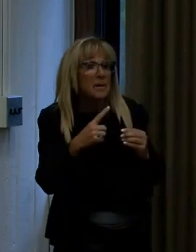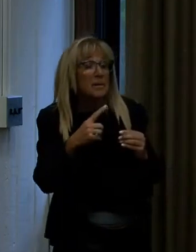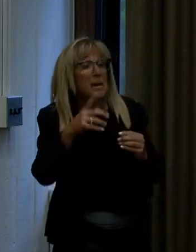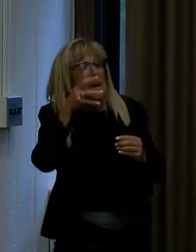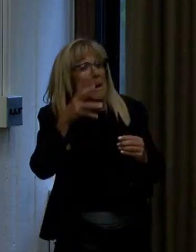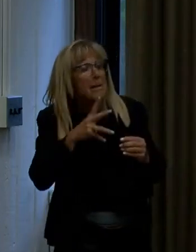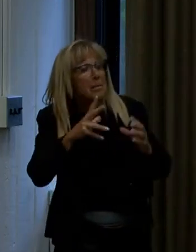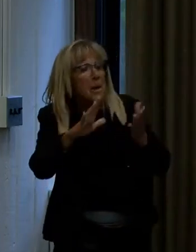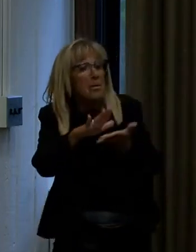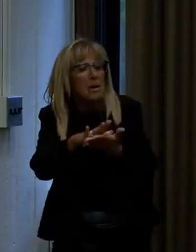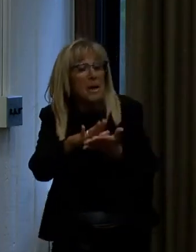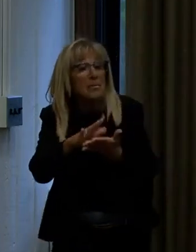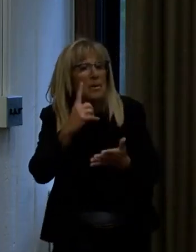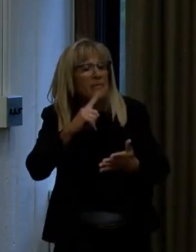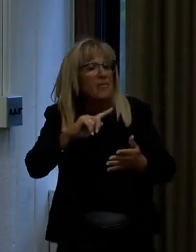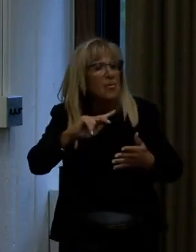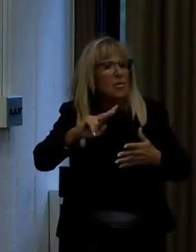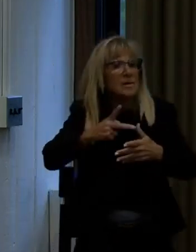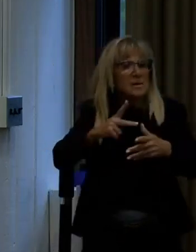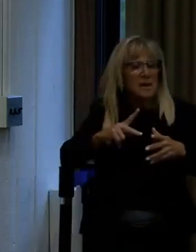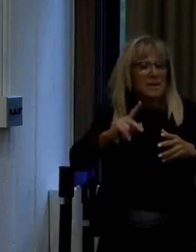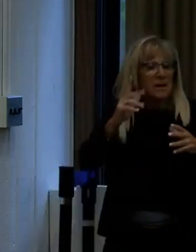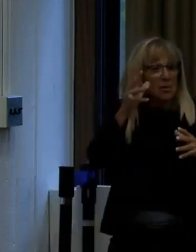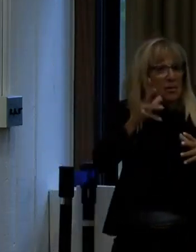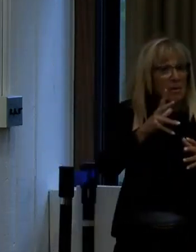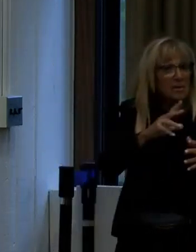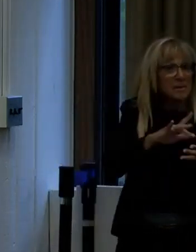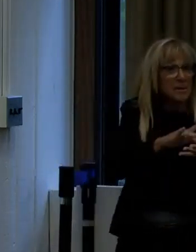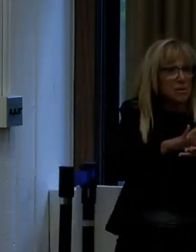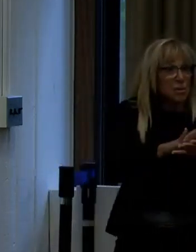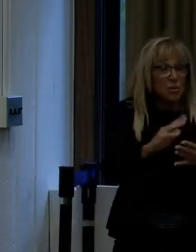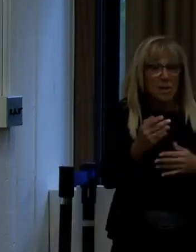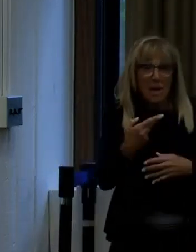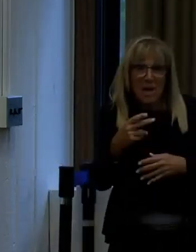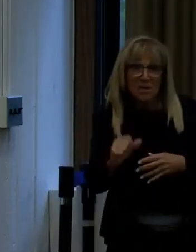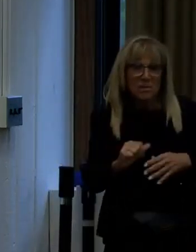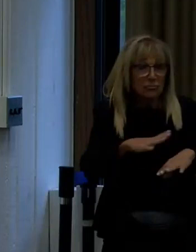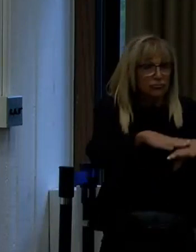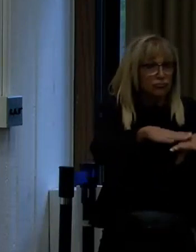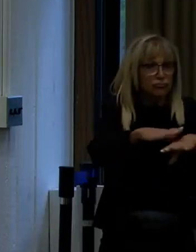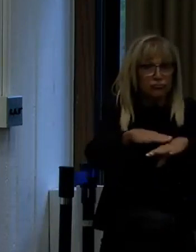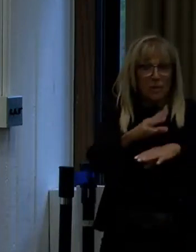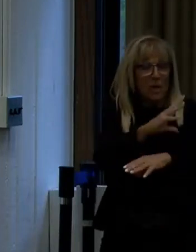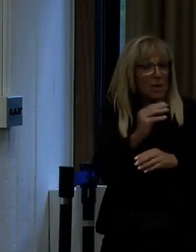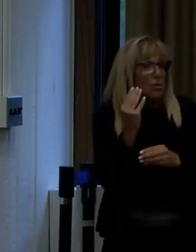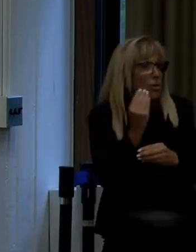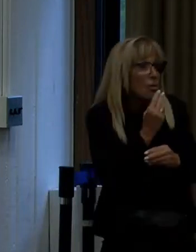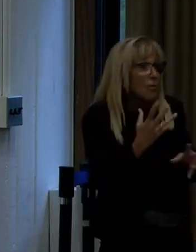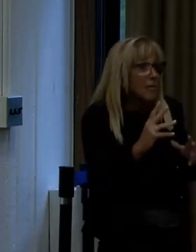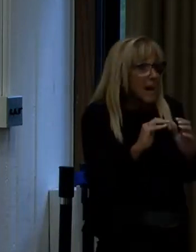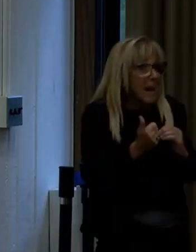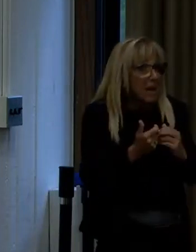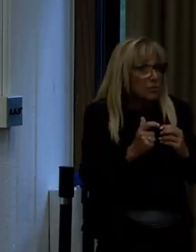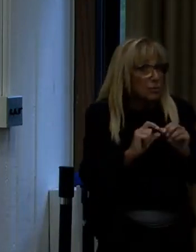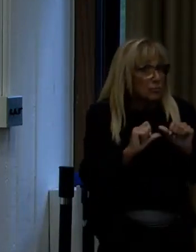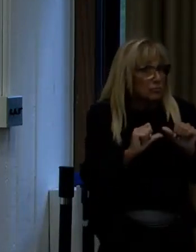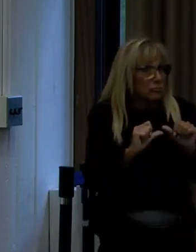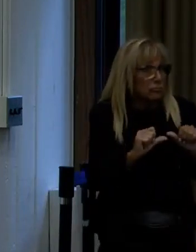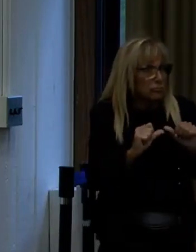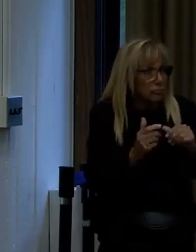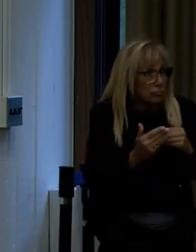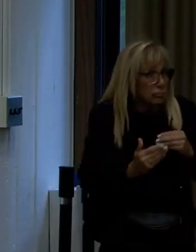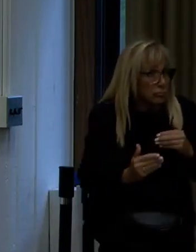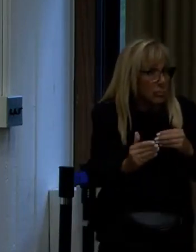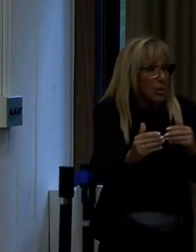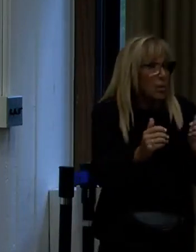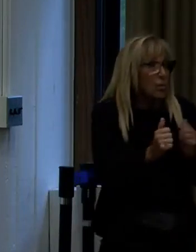academy for our secondary parents in middle school and the high school as like a cautionary and informative way to move forward in this new world